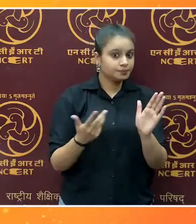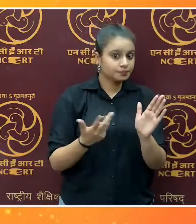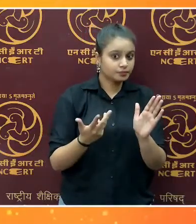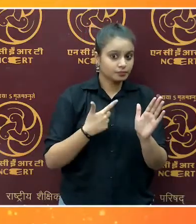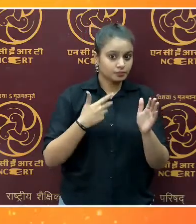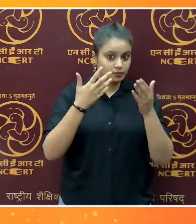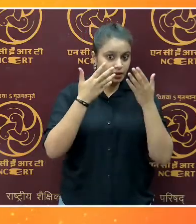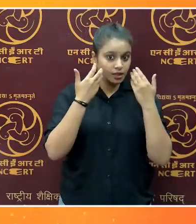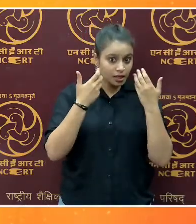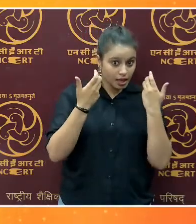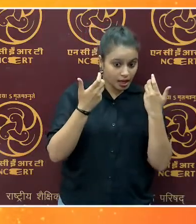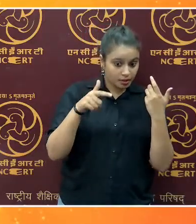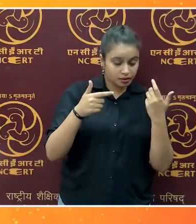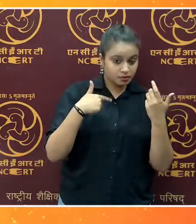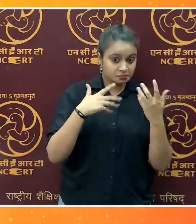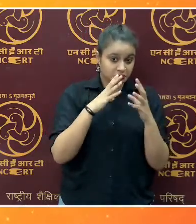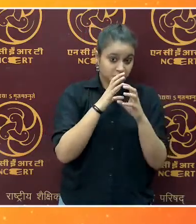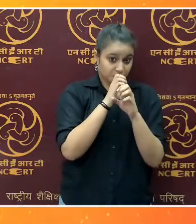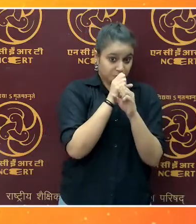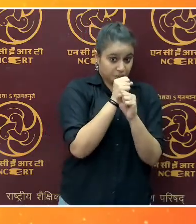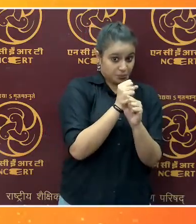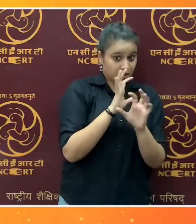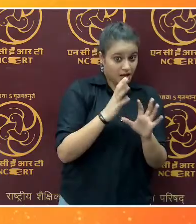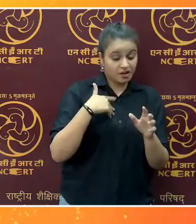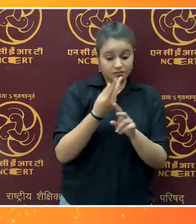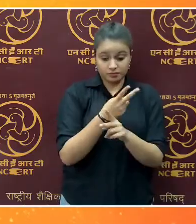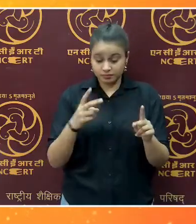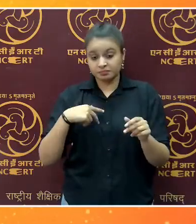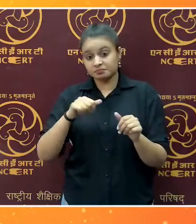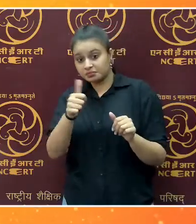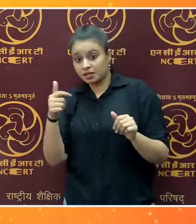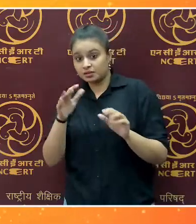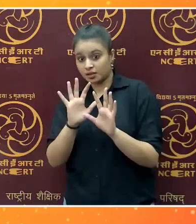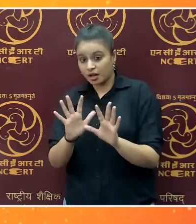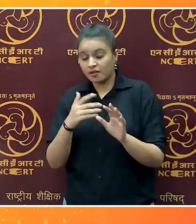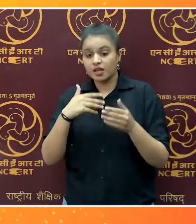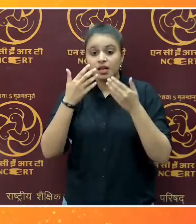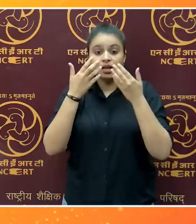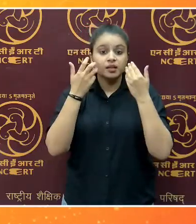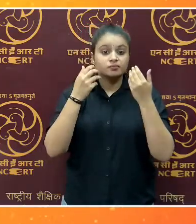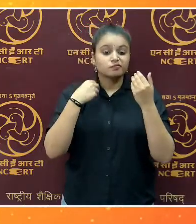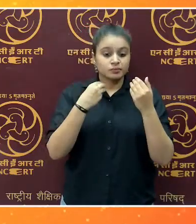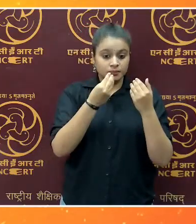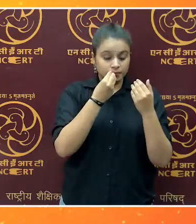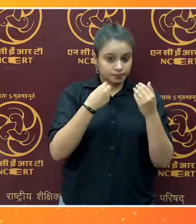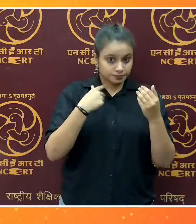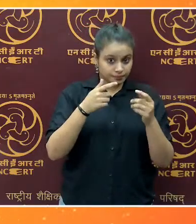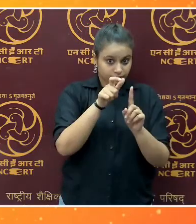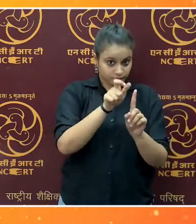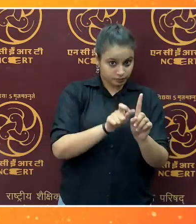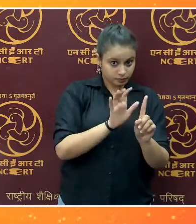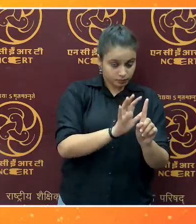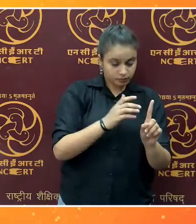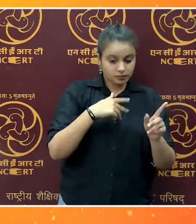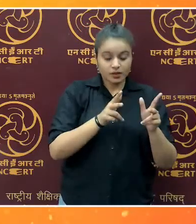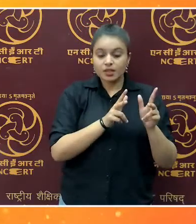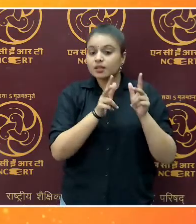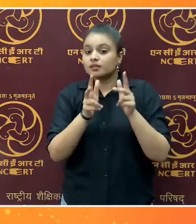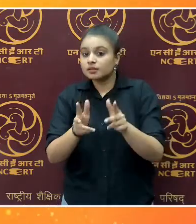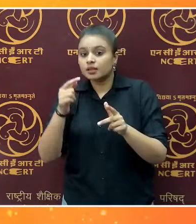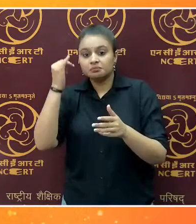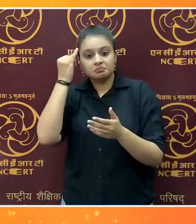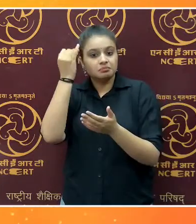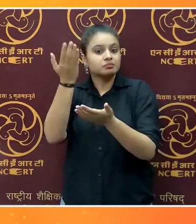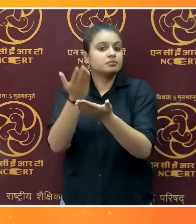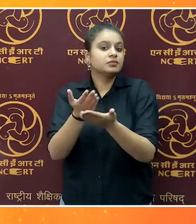cat is one of the most mysterious animals to all the writers. So Cat's Food Man's wife tells him to suggest to